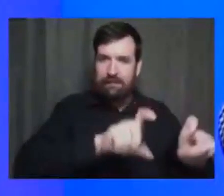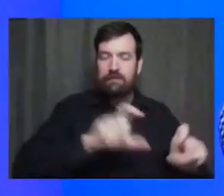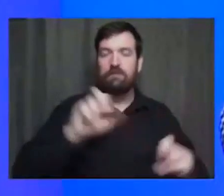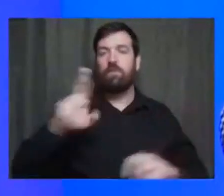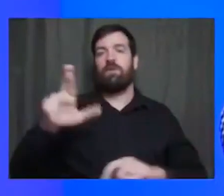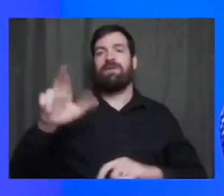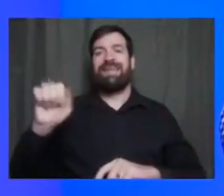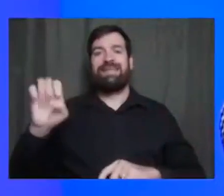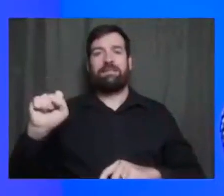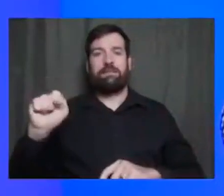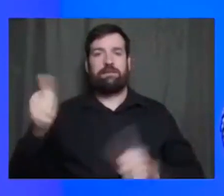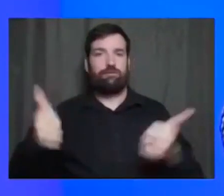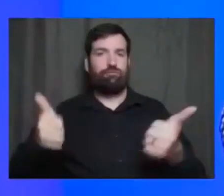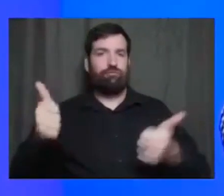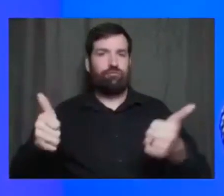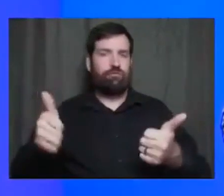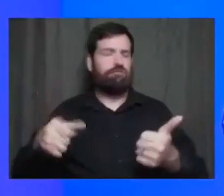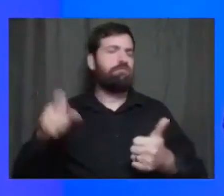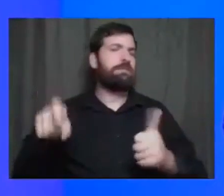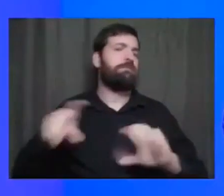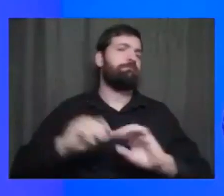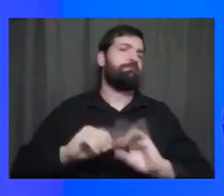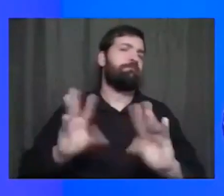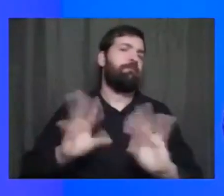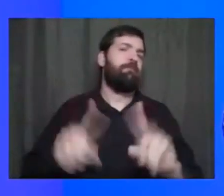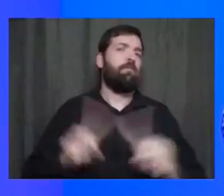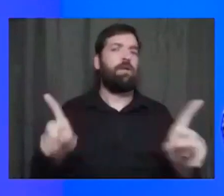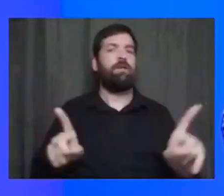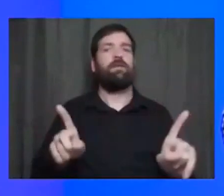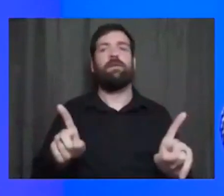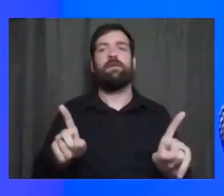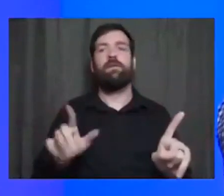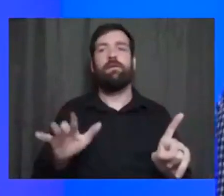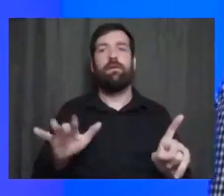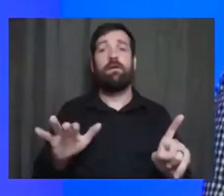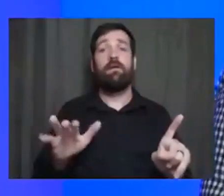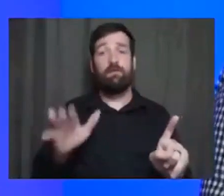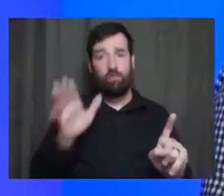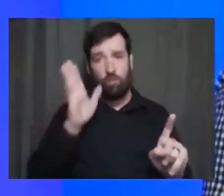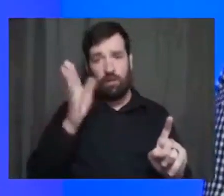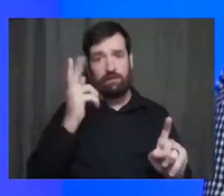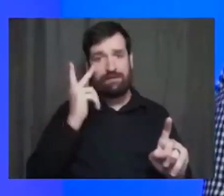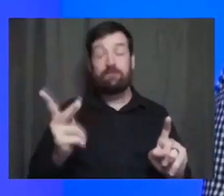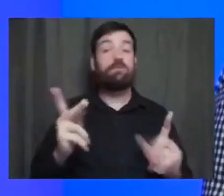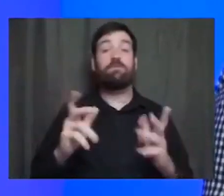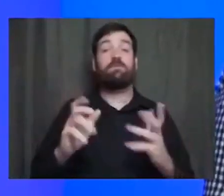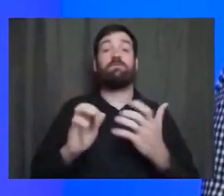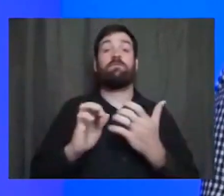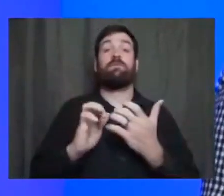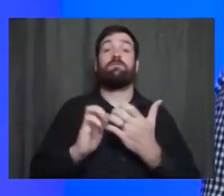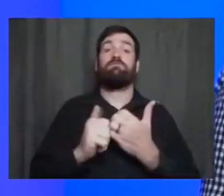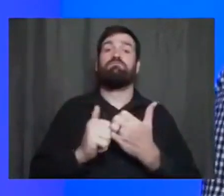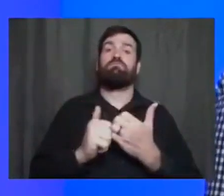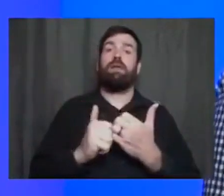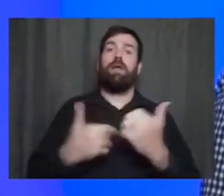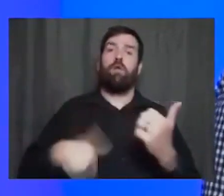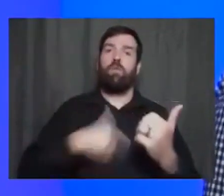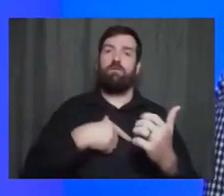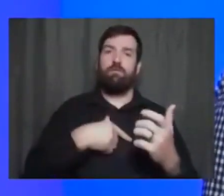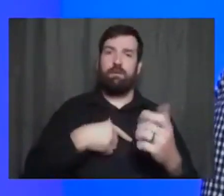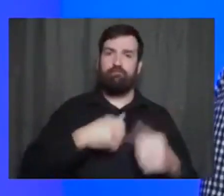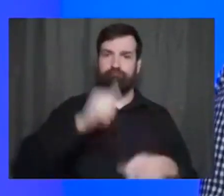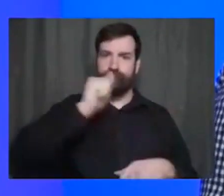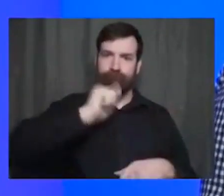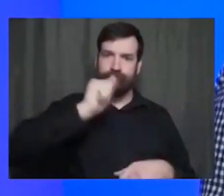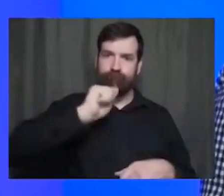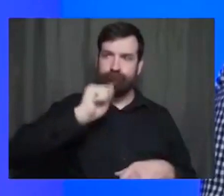important to have some clarity with that, but we will see the way that we've been managing the pandemic for the last 15